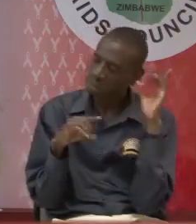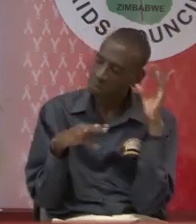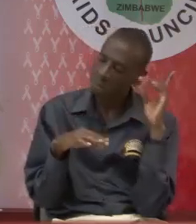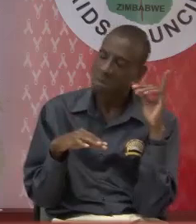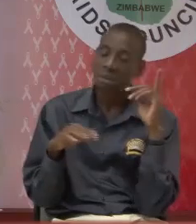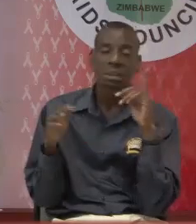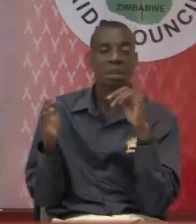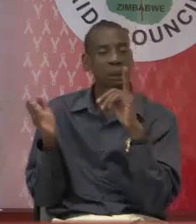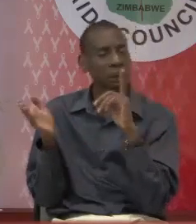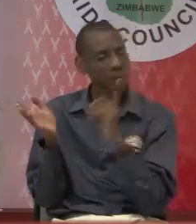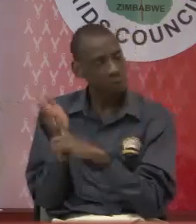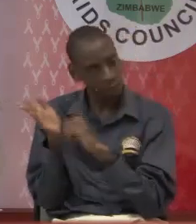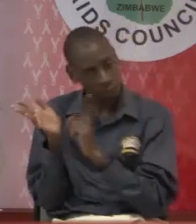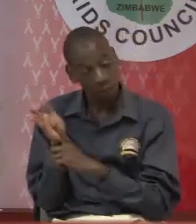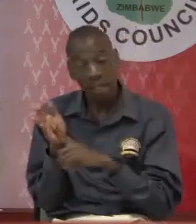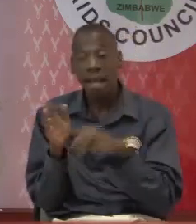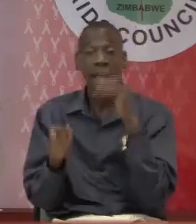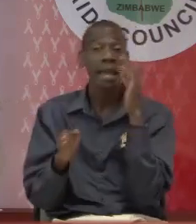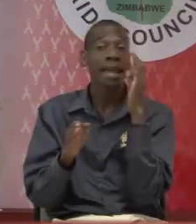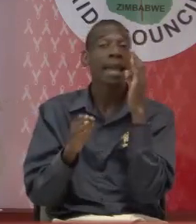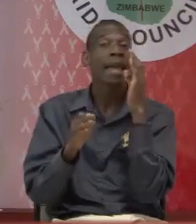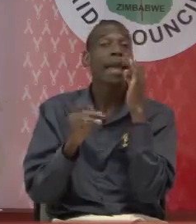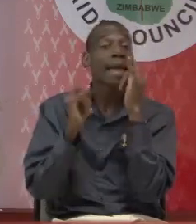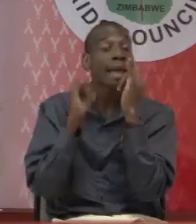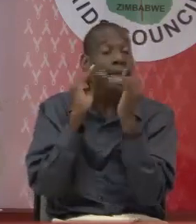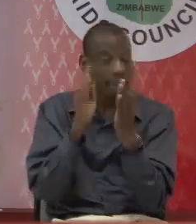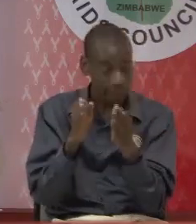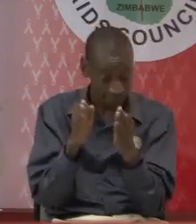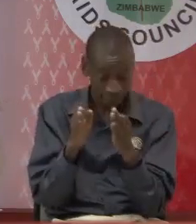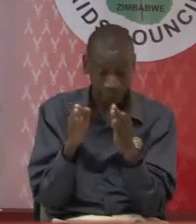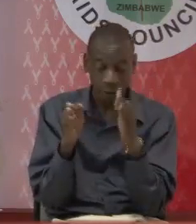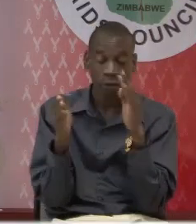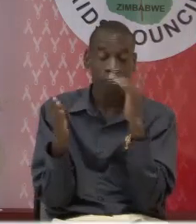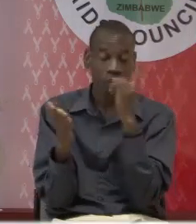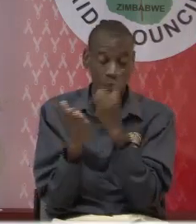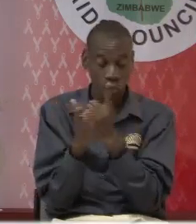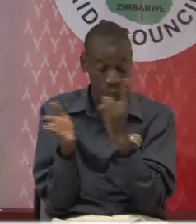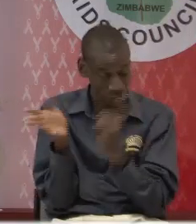nekuziva kuti kana ndakuita zvepabonde ndofanira kunge ndichiita sex yakaita sei yakadzivirirwa